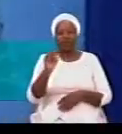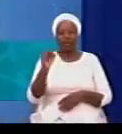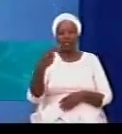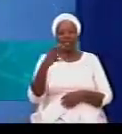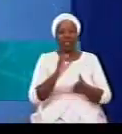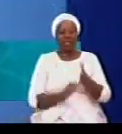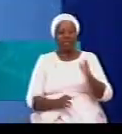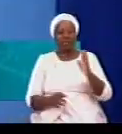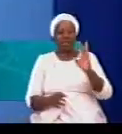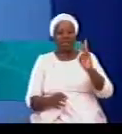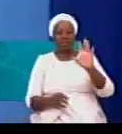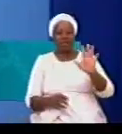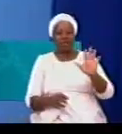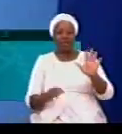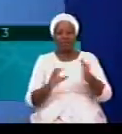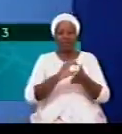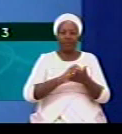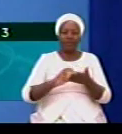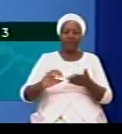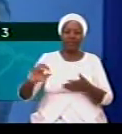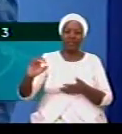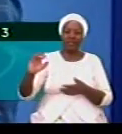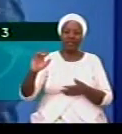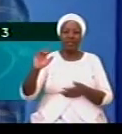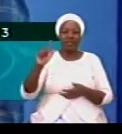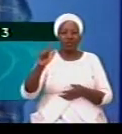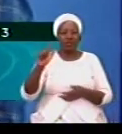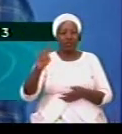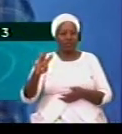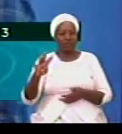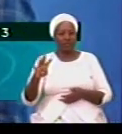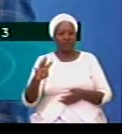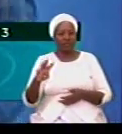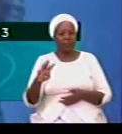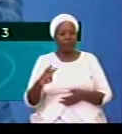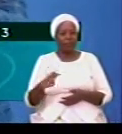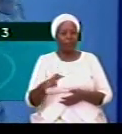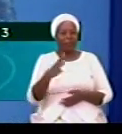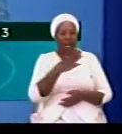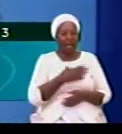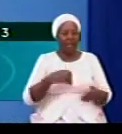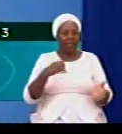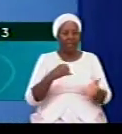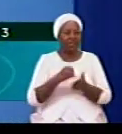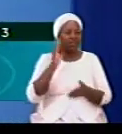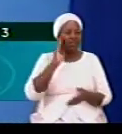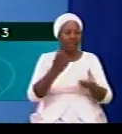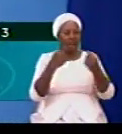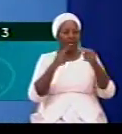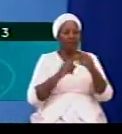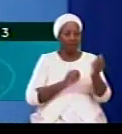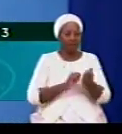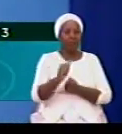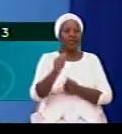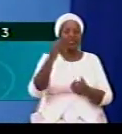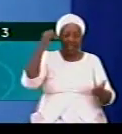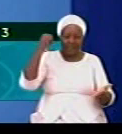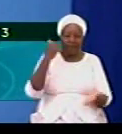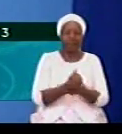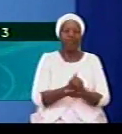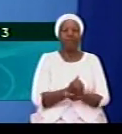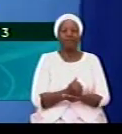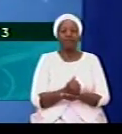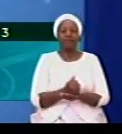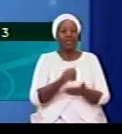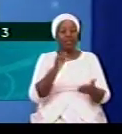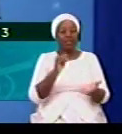24. It says, and it shall come to pass. Amen. That before they call, I